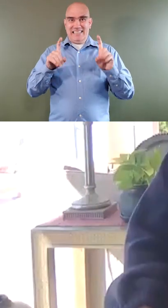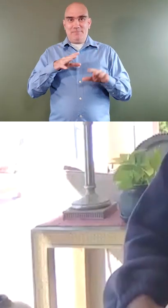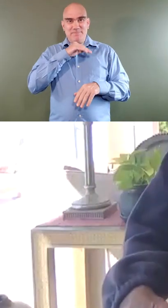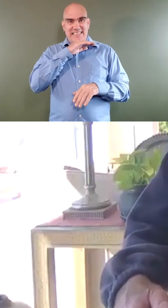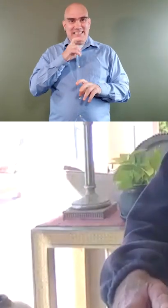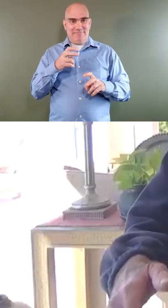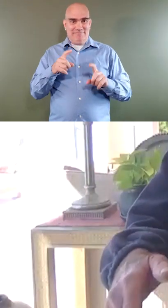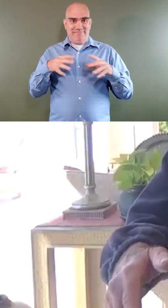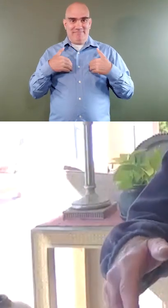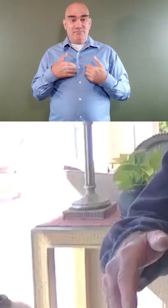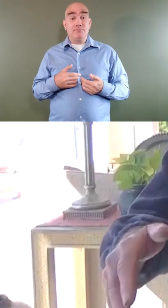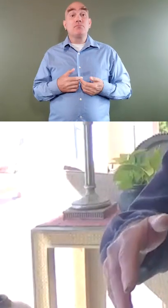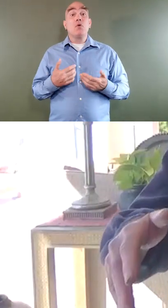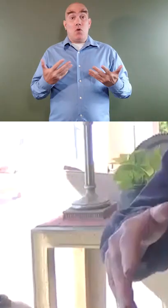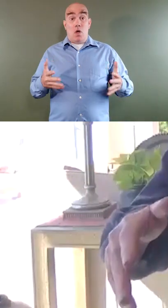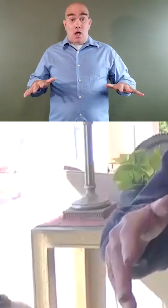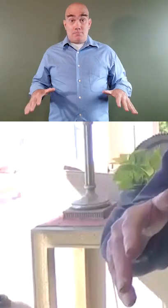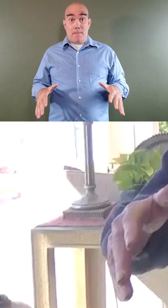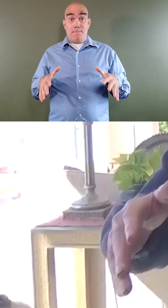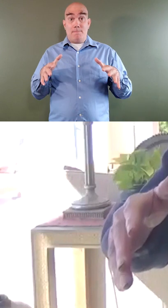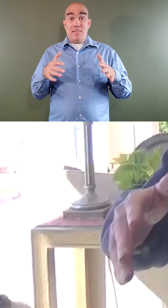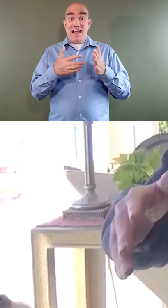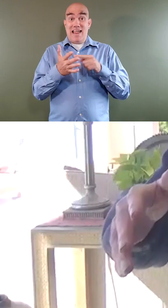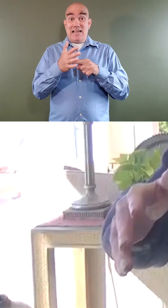We're going to come up, the hands pointing down.